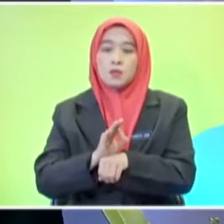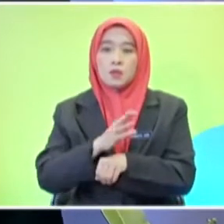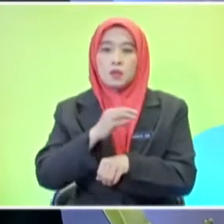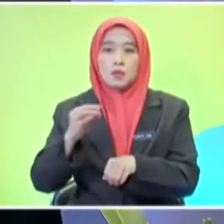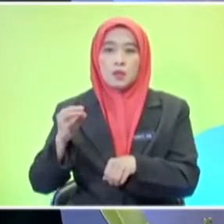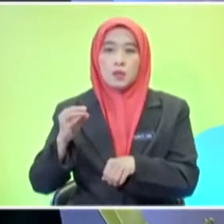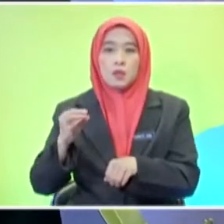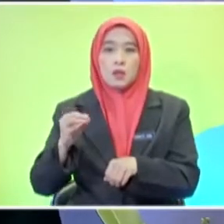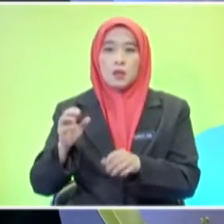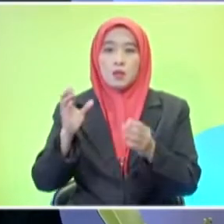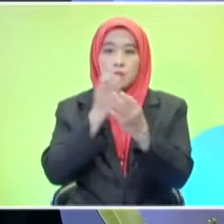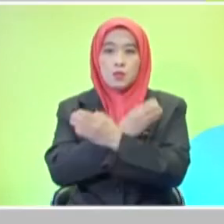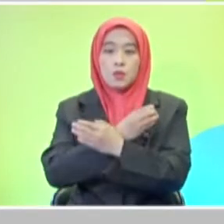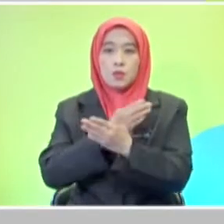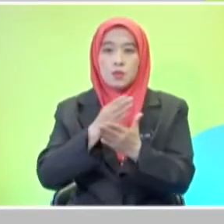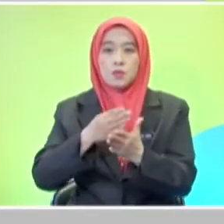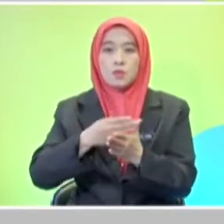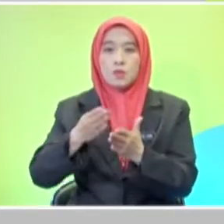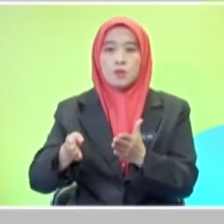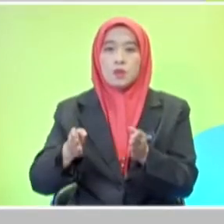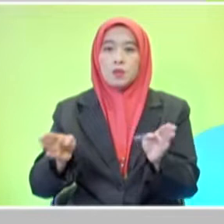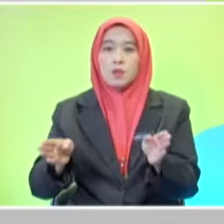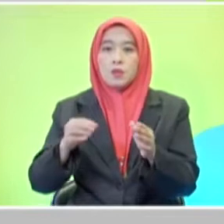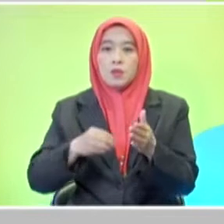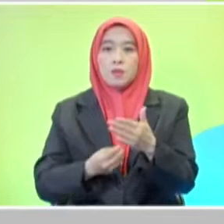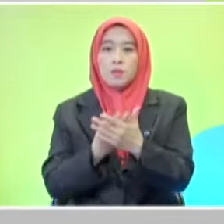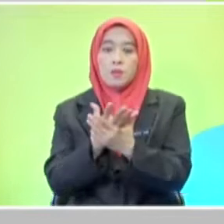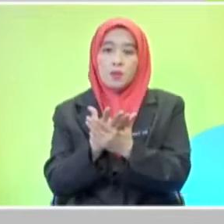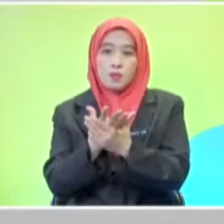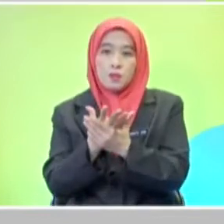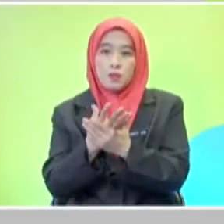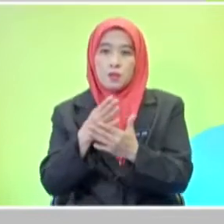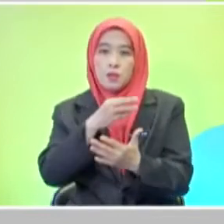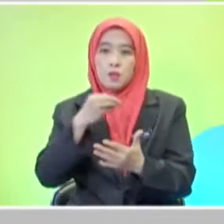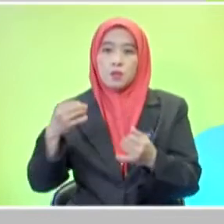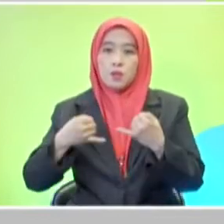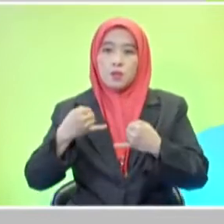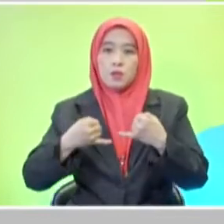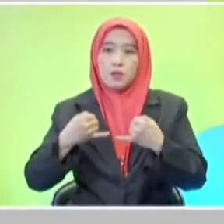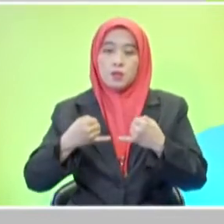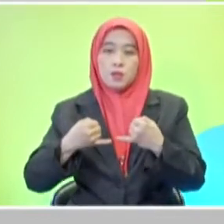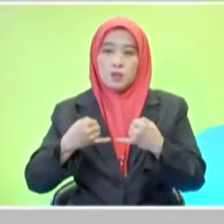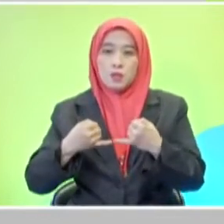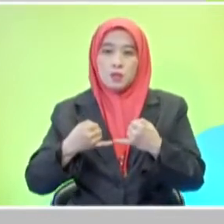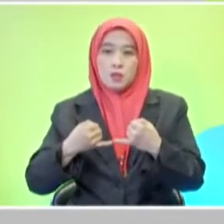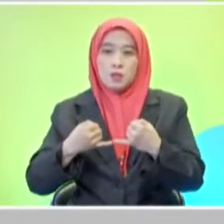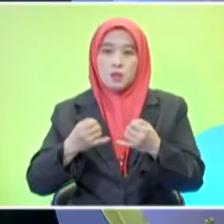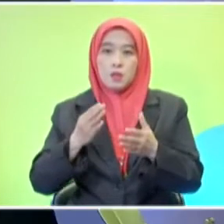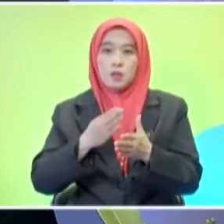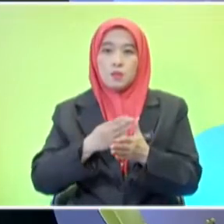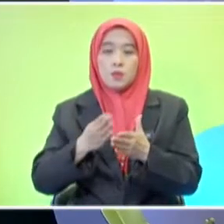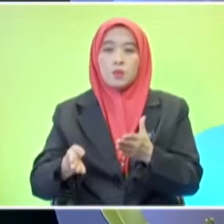to explain through examples the type of interaction among plants such as symbiosis. Symbiosis consists